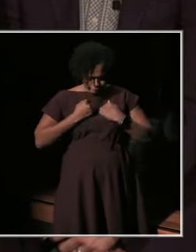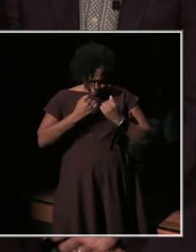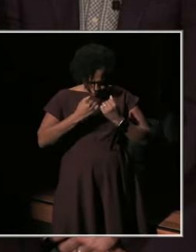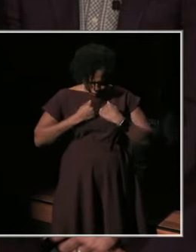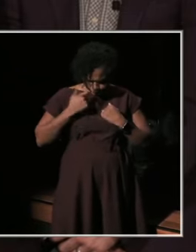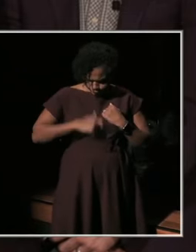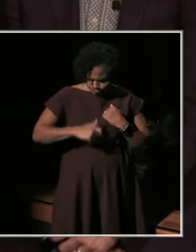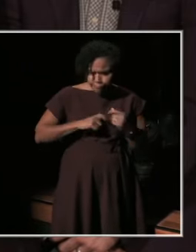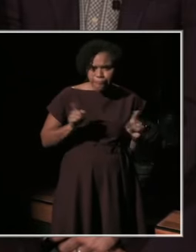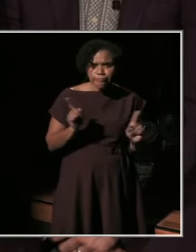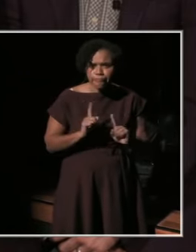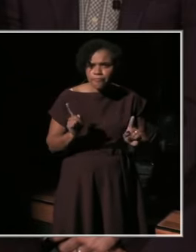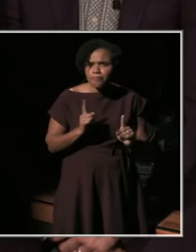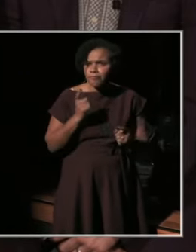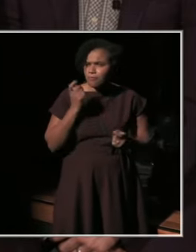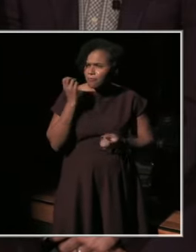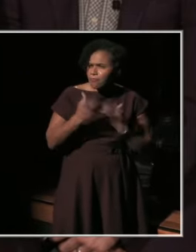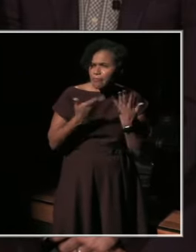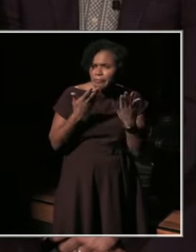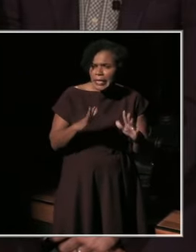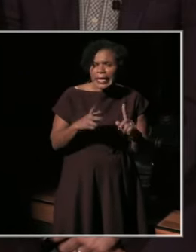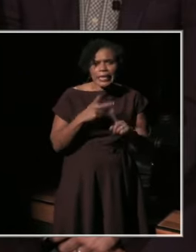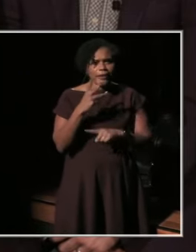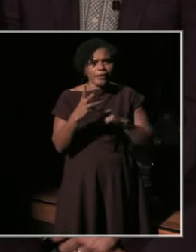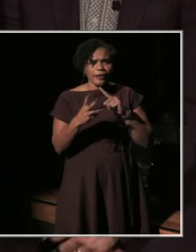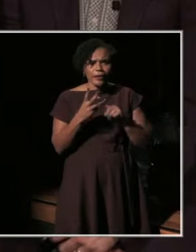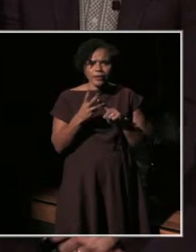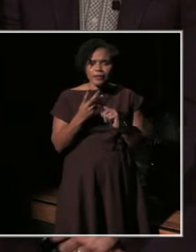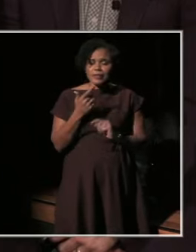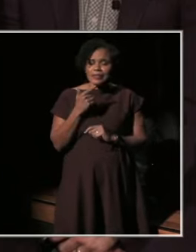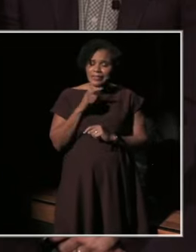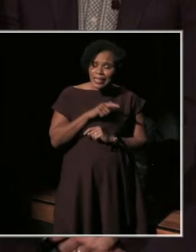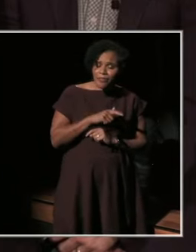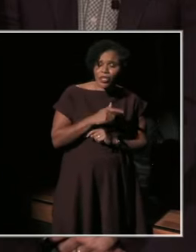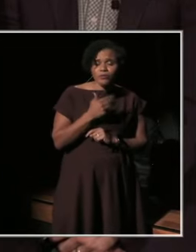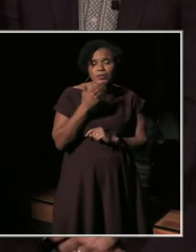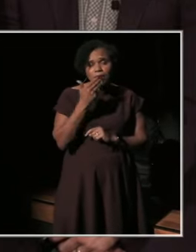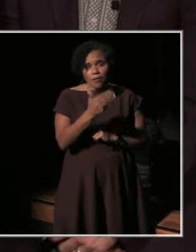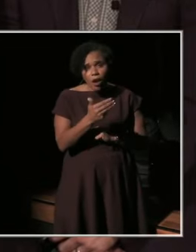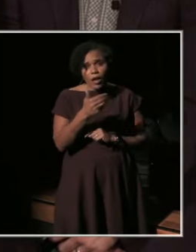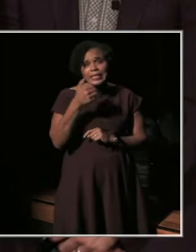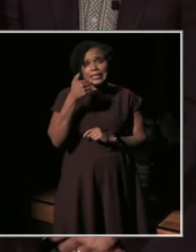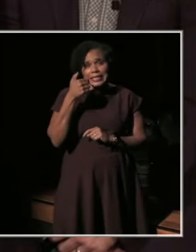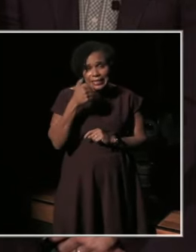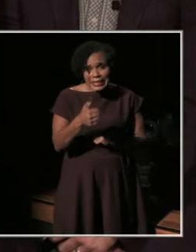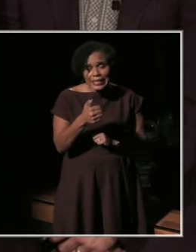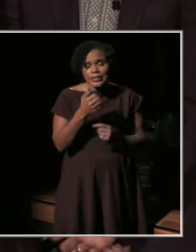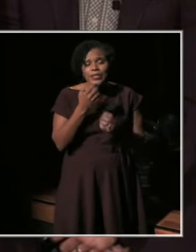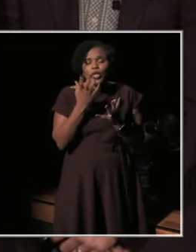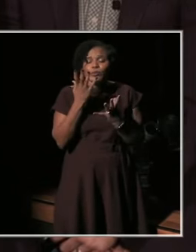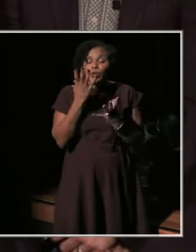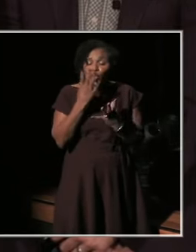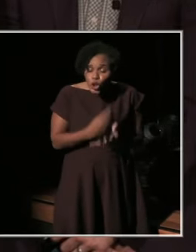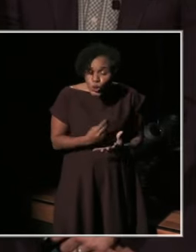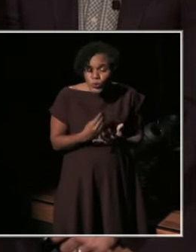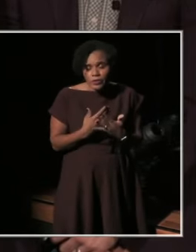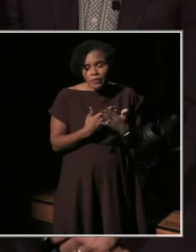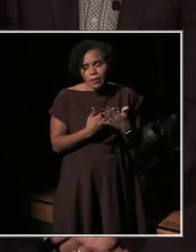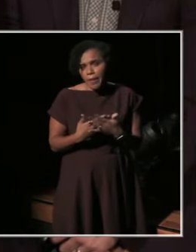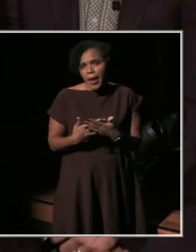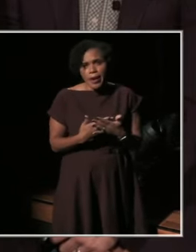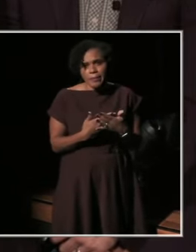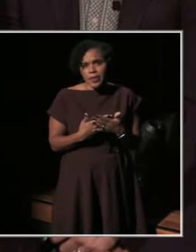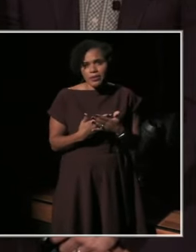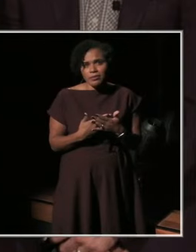was. We spoke of the 796 beautiful babies